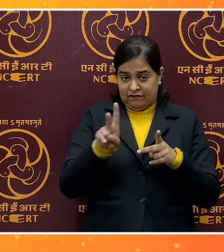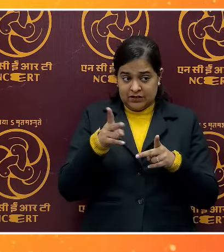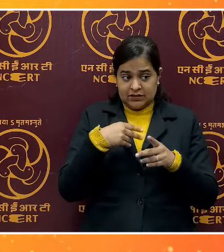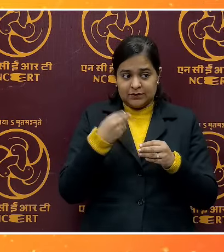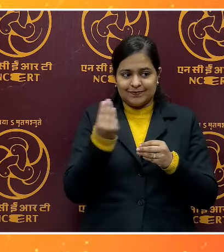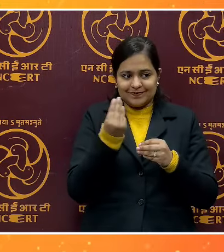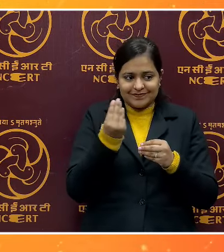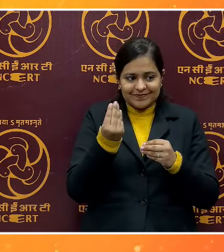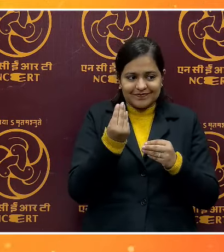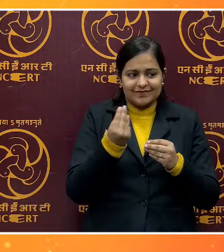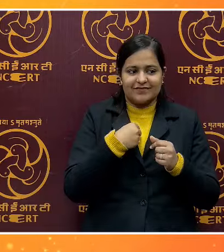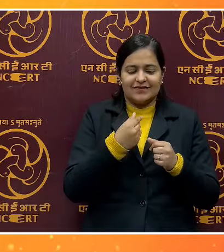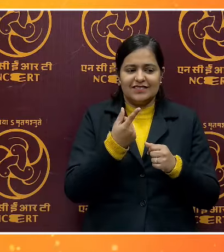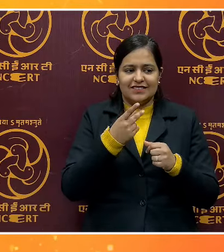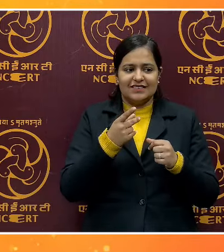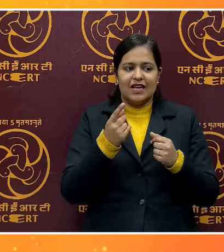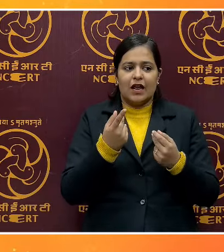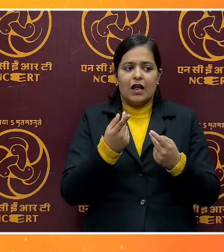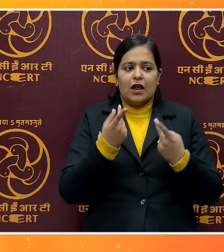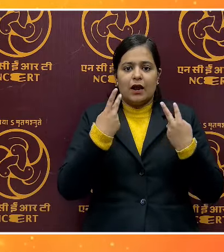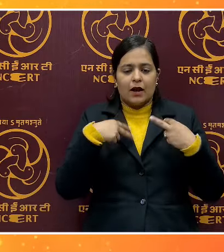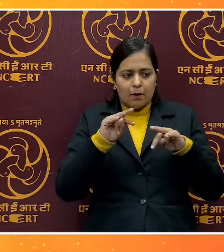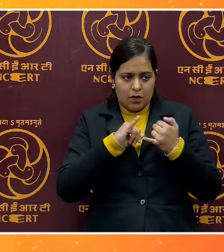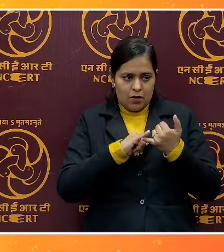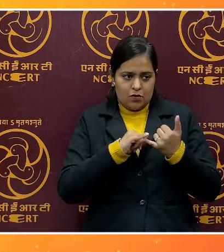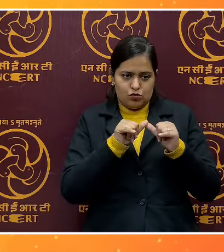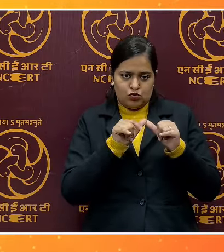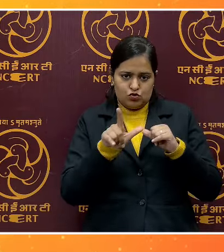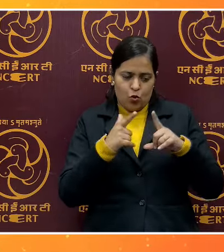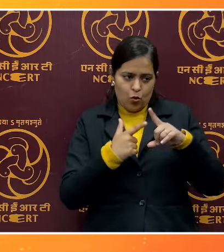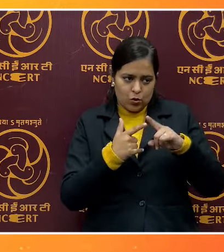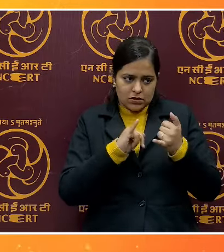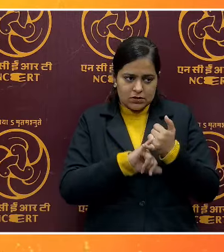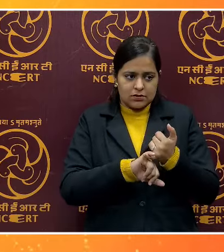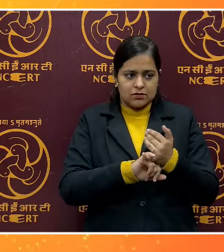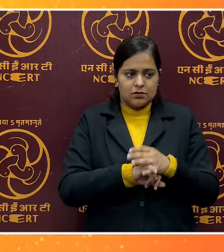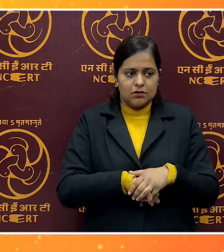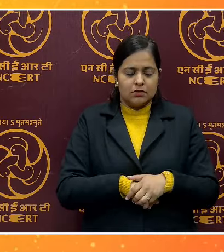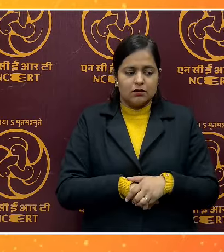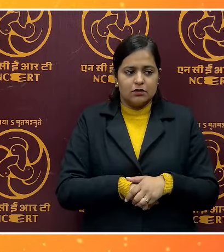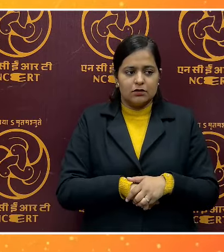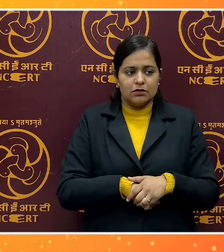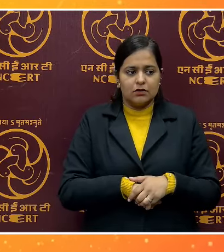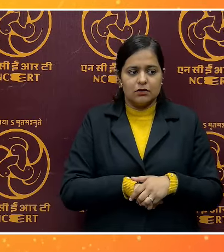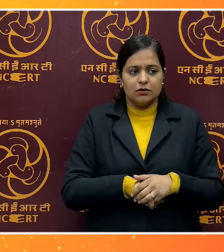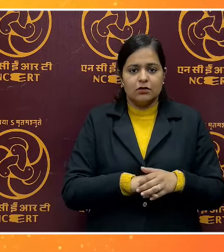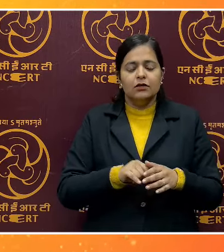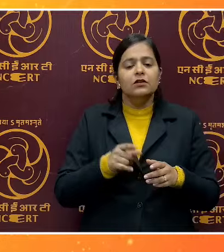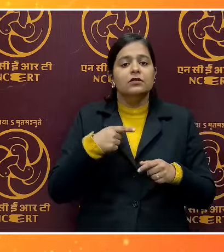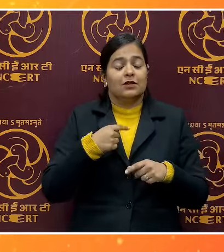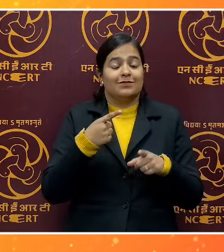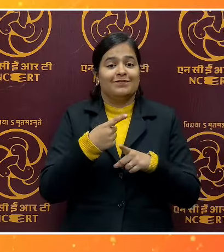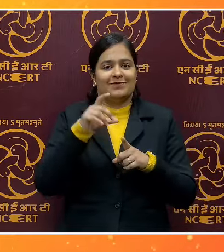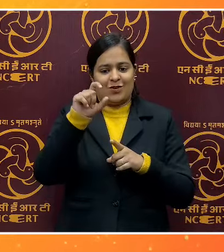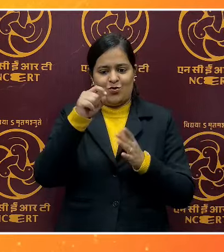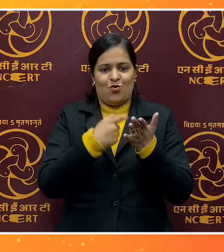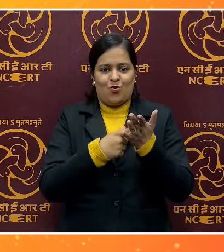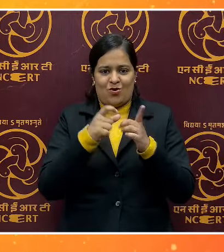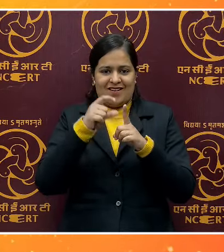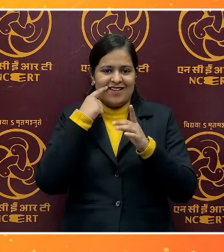between double salts and coordination compounds, generally coordination compounds having coordinate